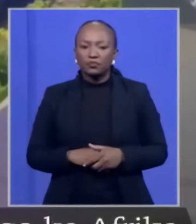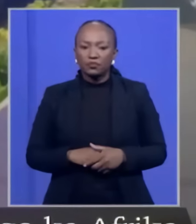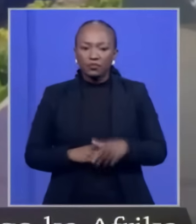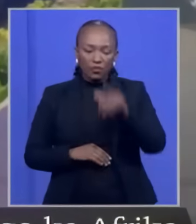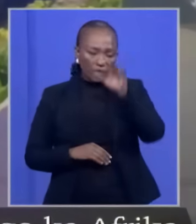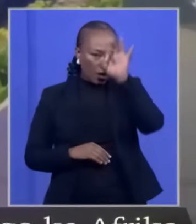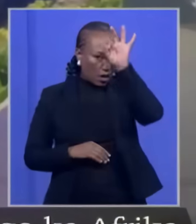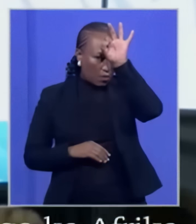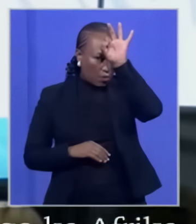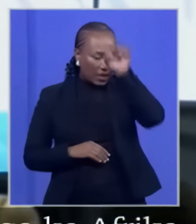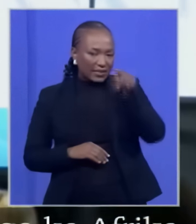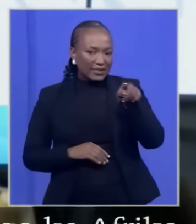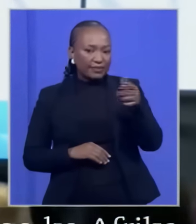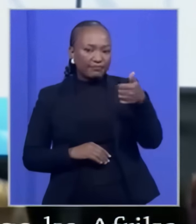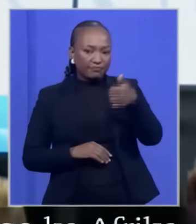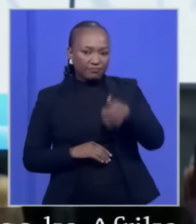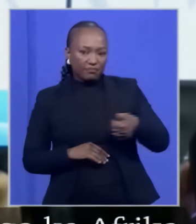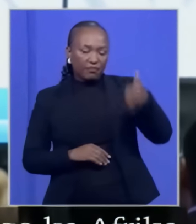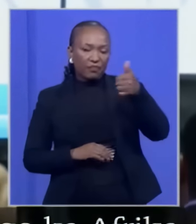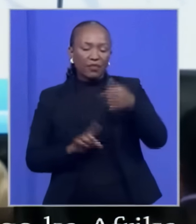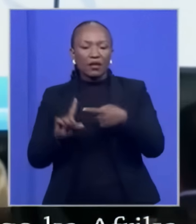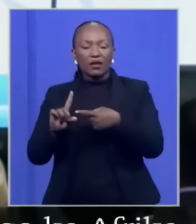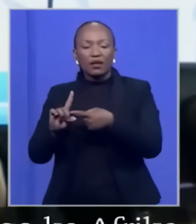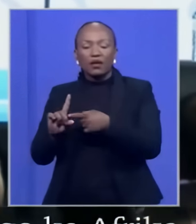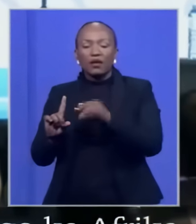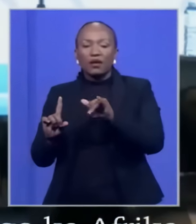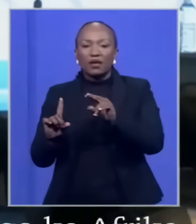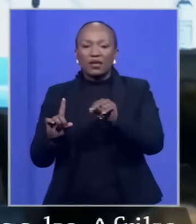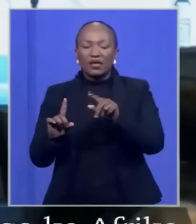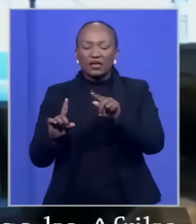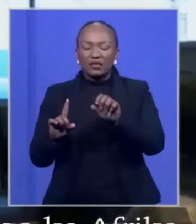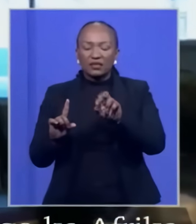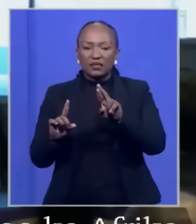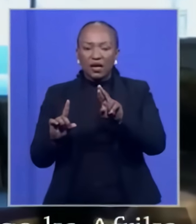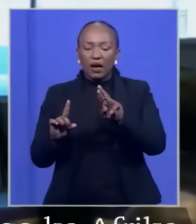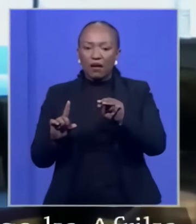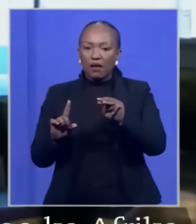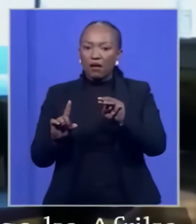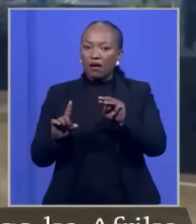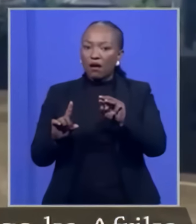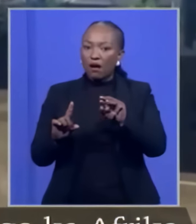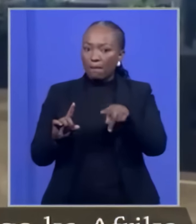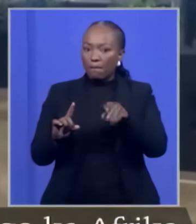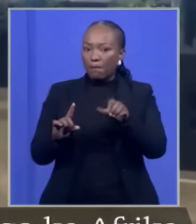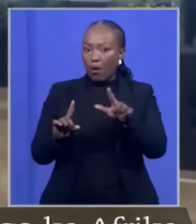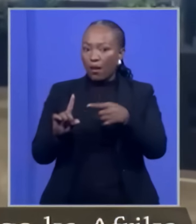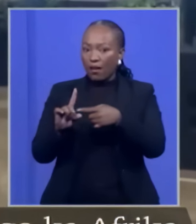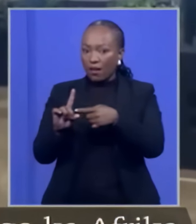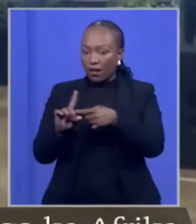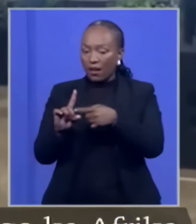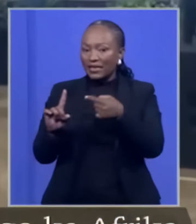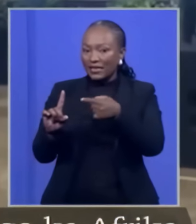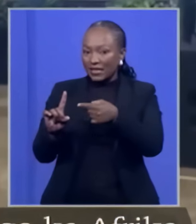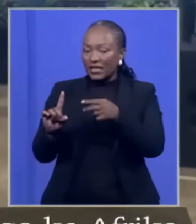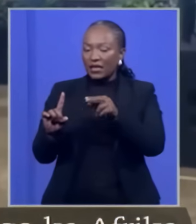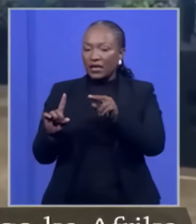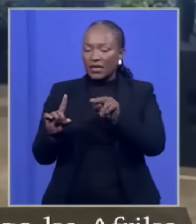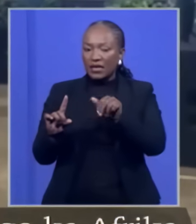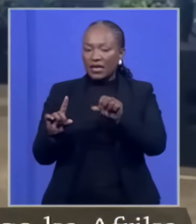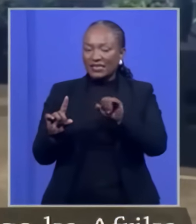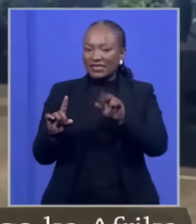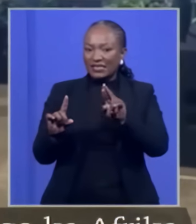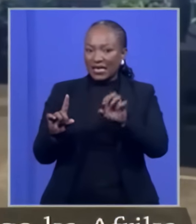goba Interpol General Ahmed Nasir Al-Raisi o boditše dikemedi gore ka tšhomišano le sepodisa sa dinaga tše dingwe